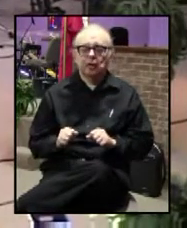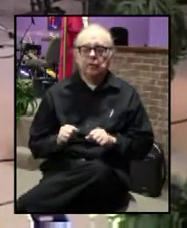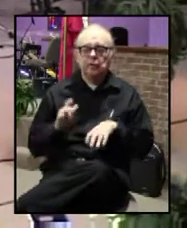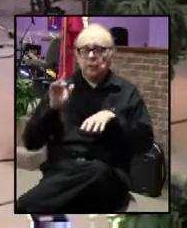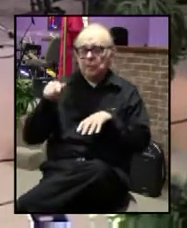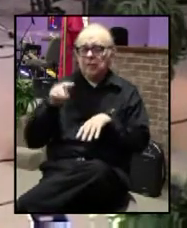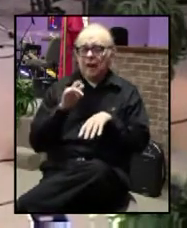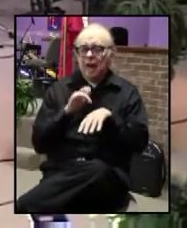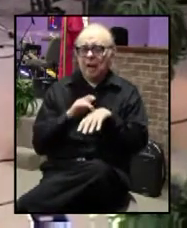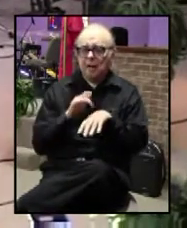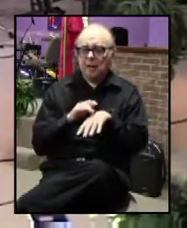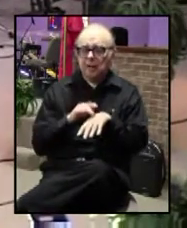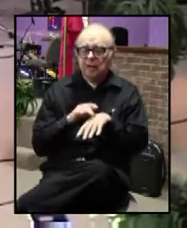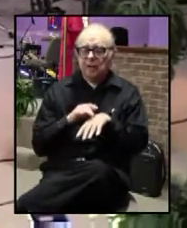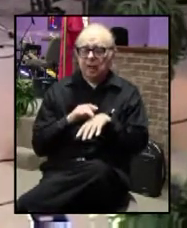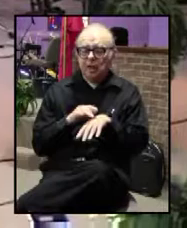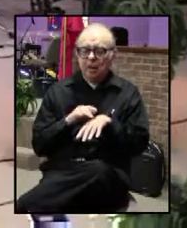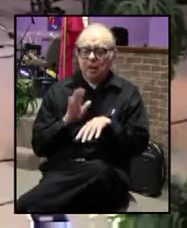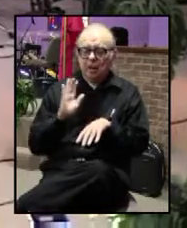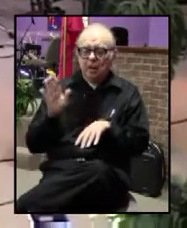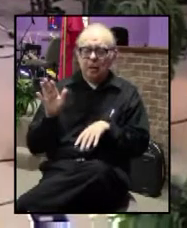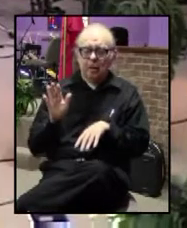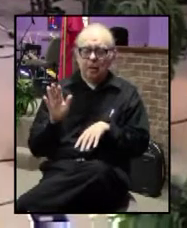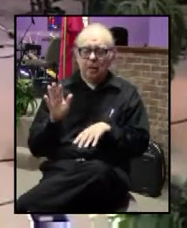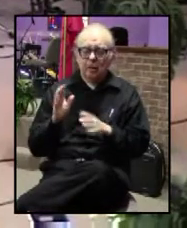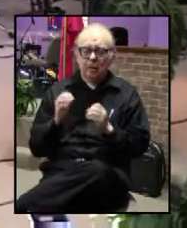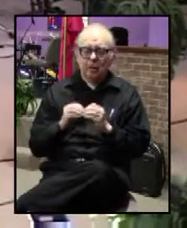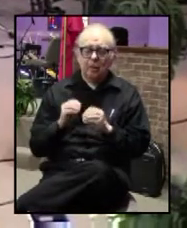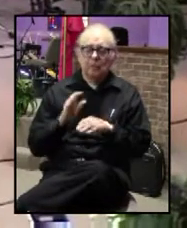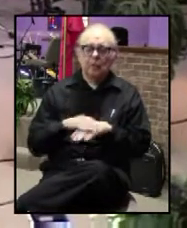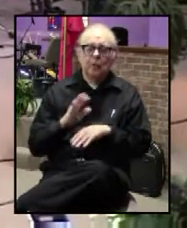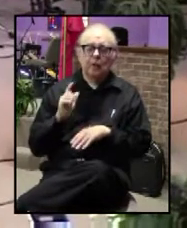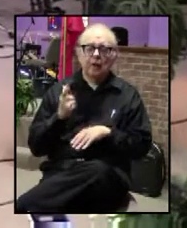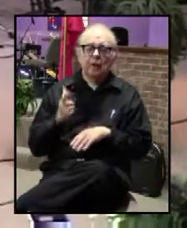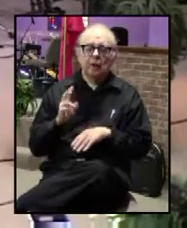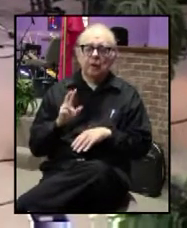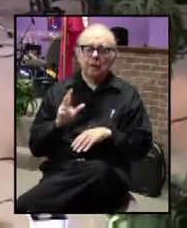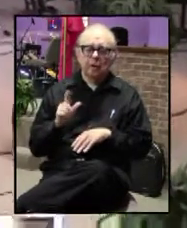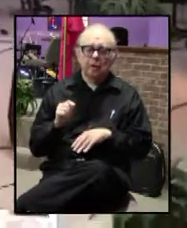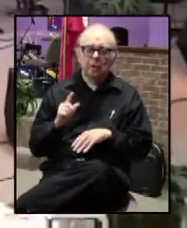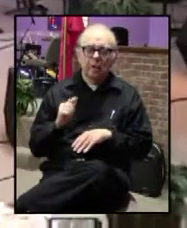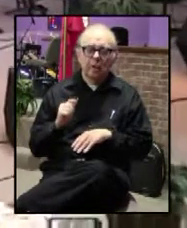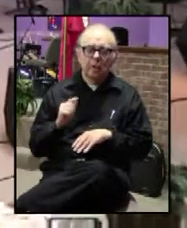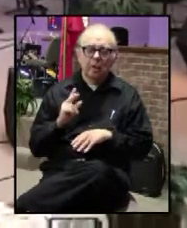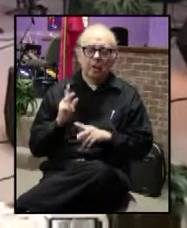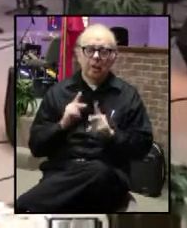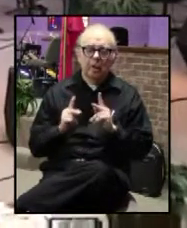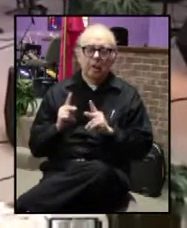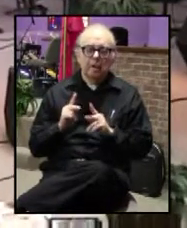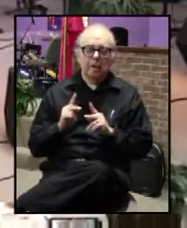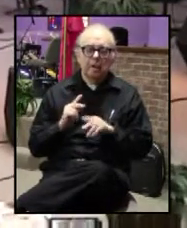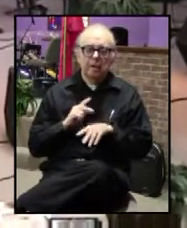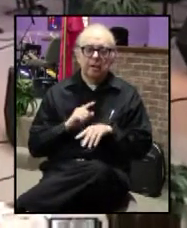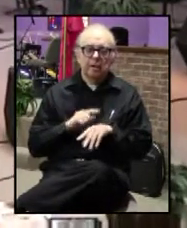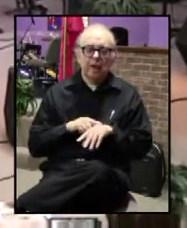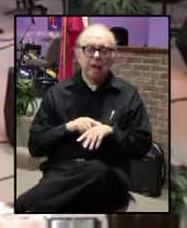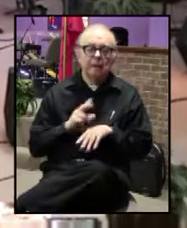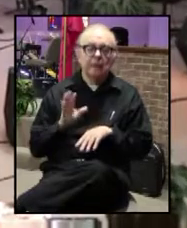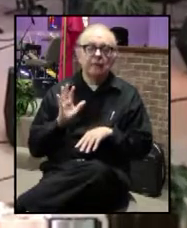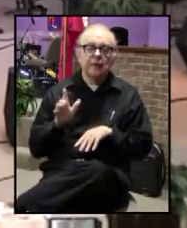out and touch more than 120 people in a matter of 5 minutes.